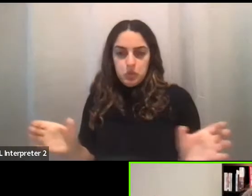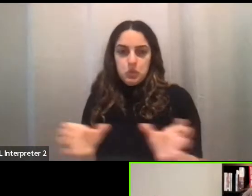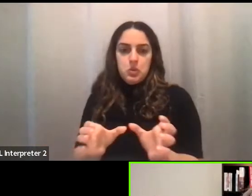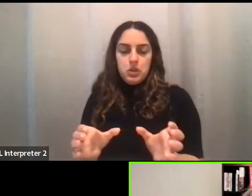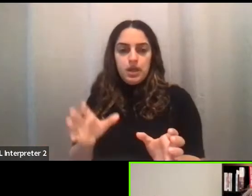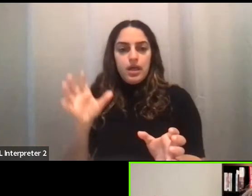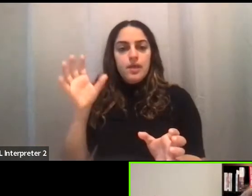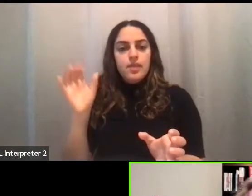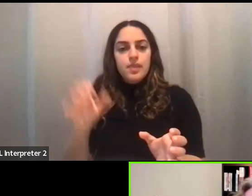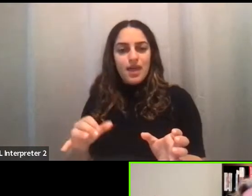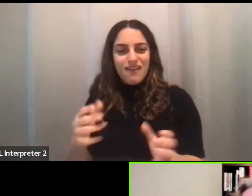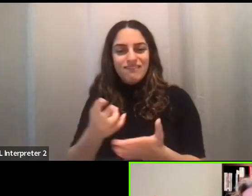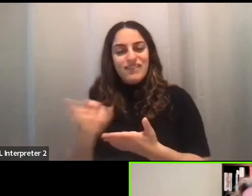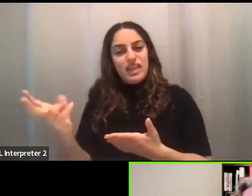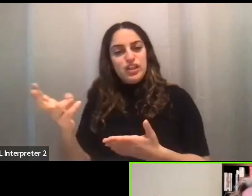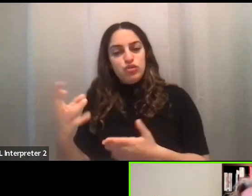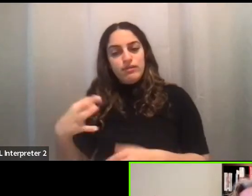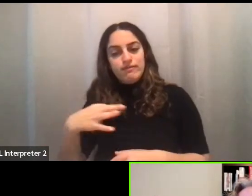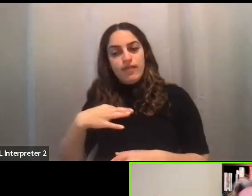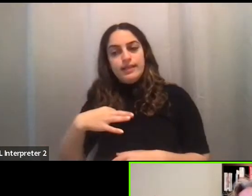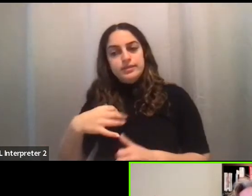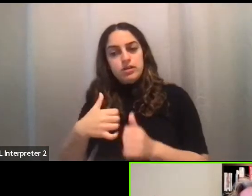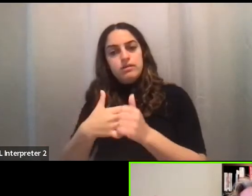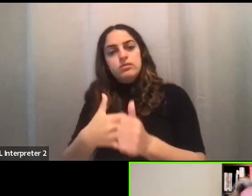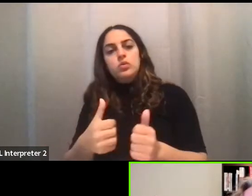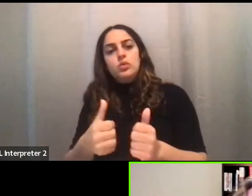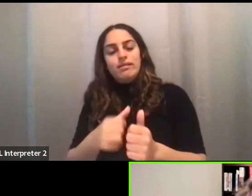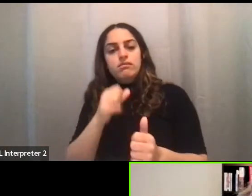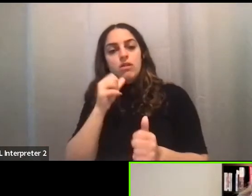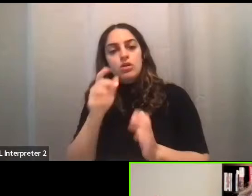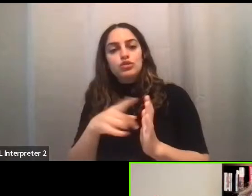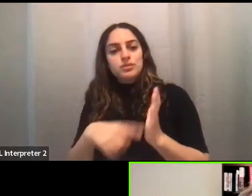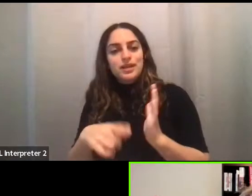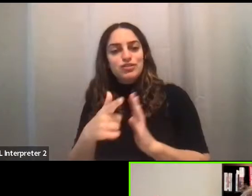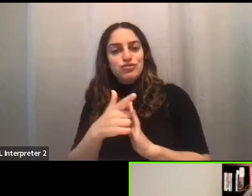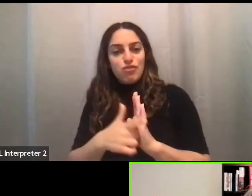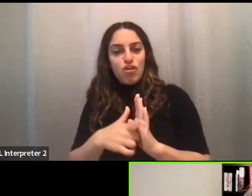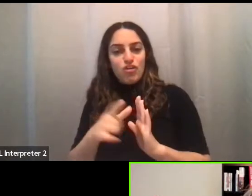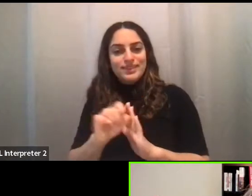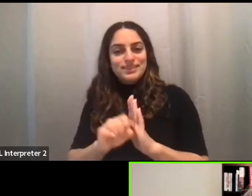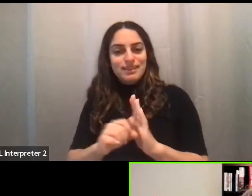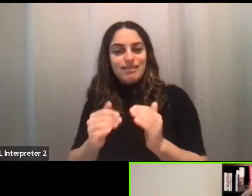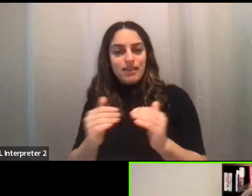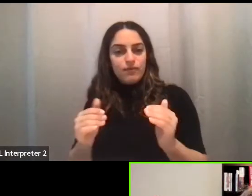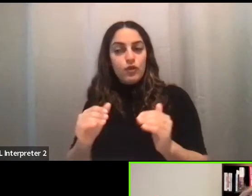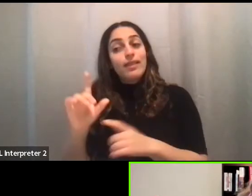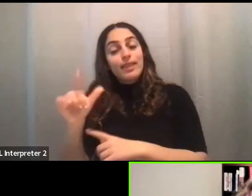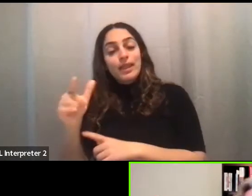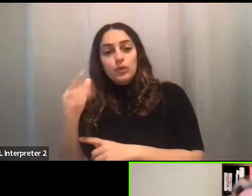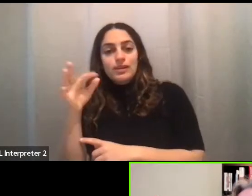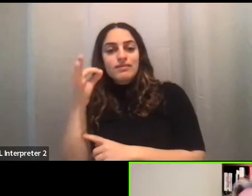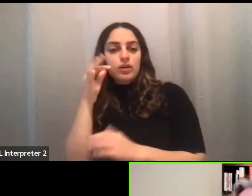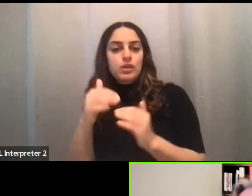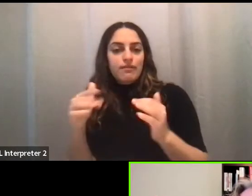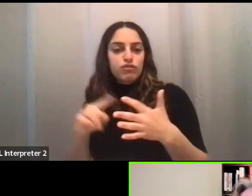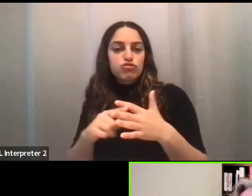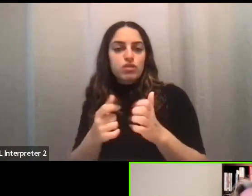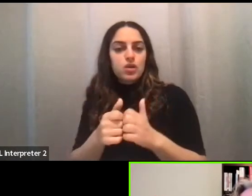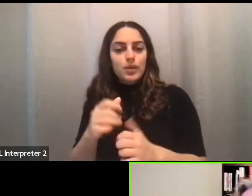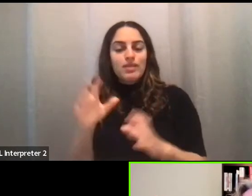voluntary compliance with non-discrimination law at the state level and later at the federal level starting with president